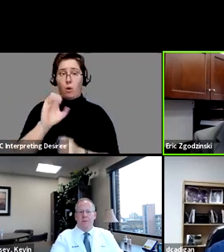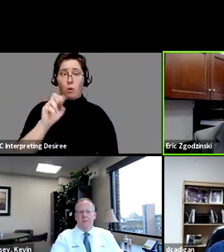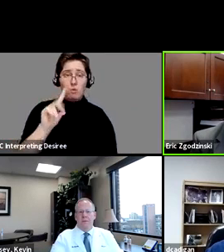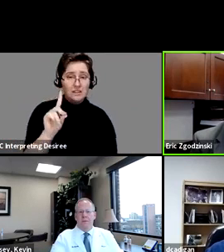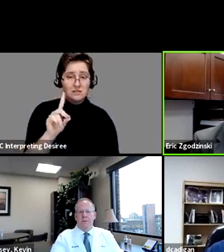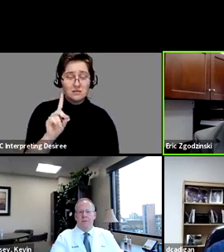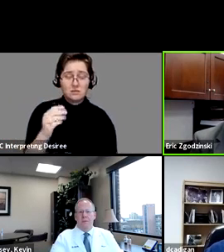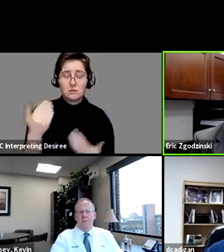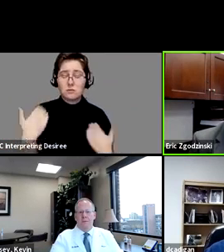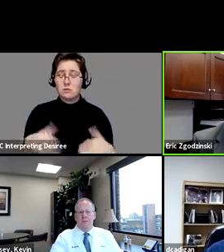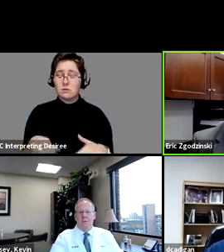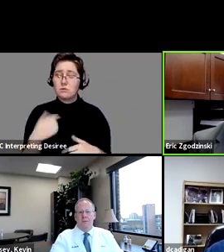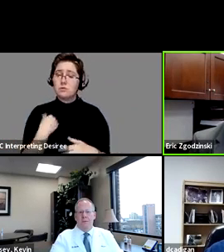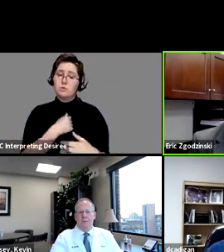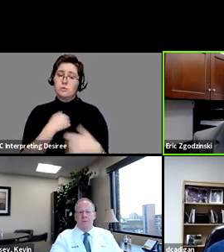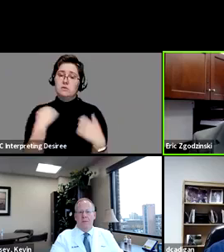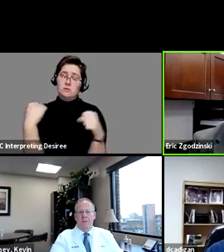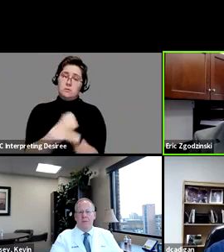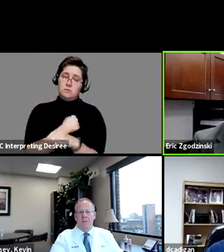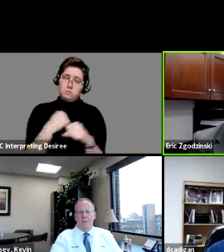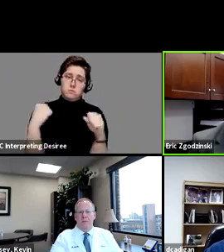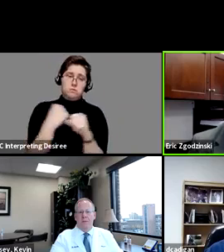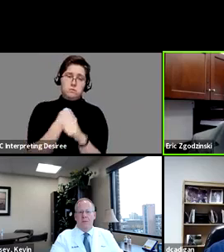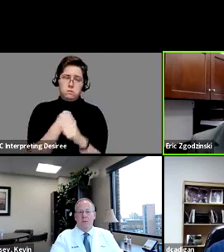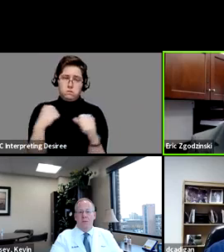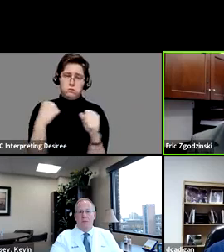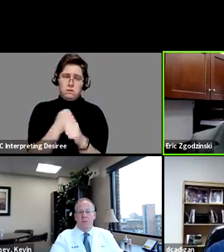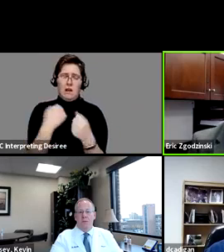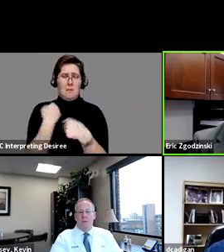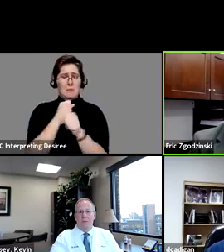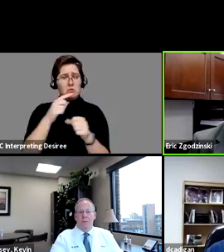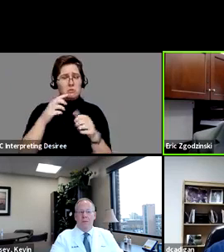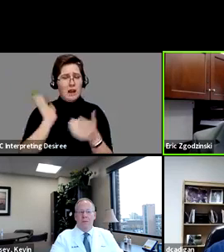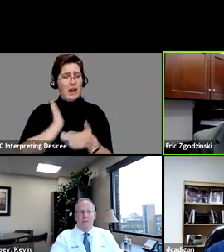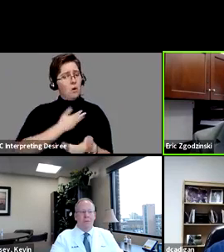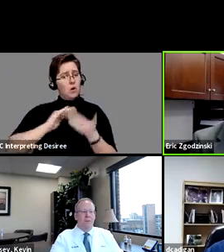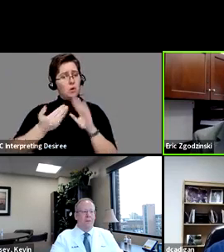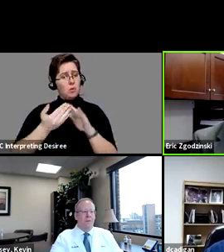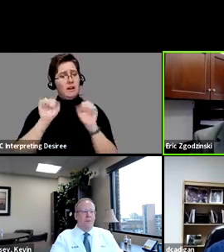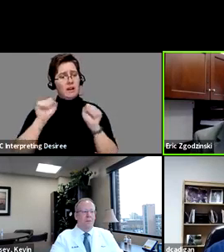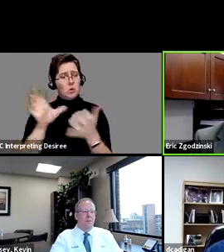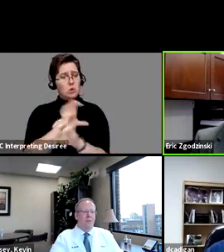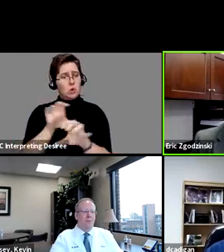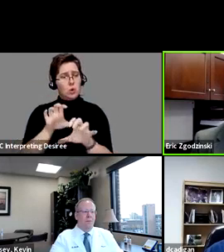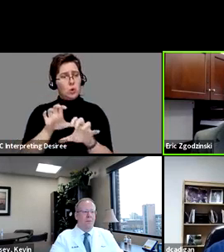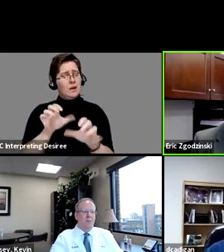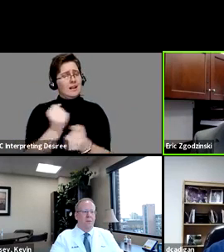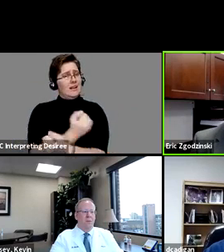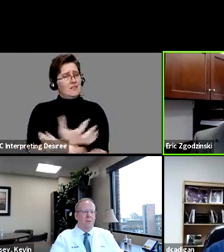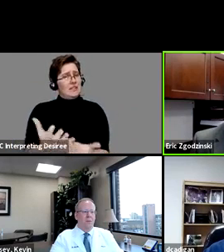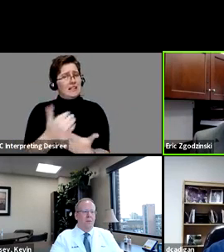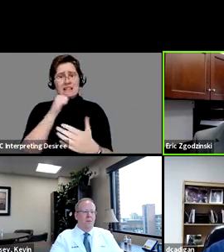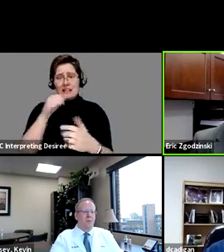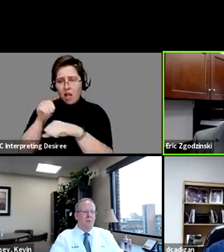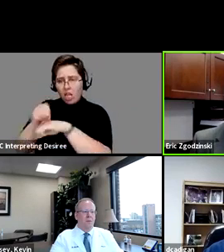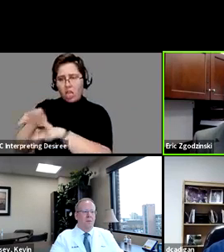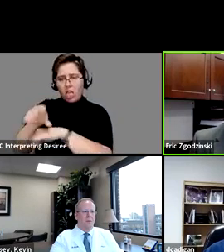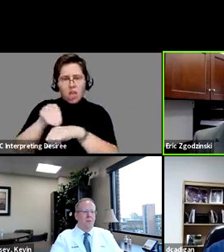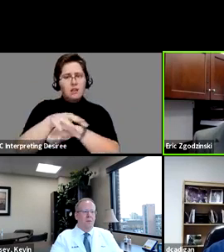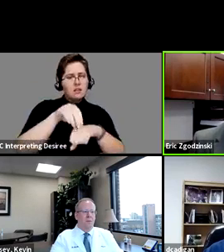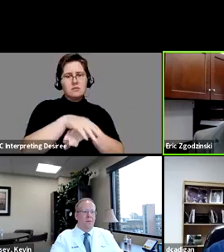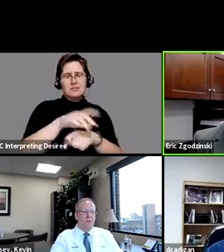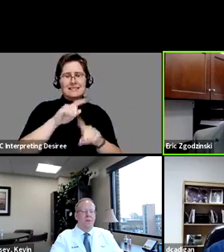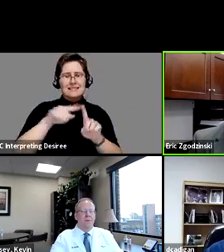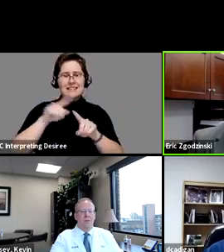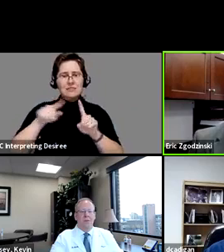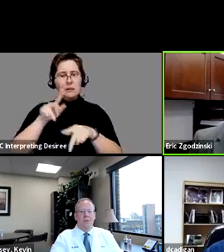we're fighting hard to make sure that our community does all it can to not affect those individuals, those age groups,